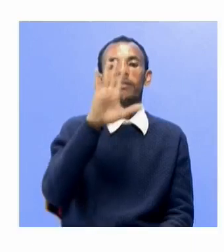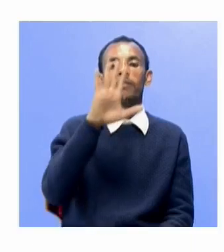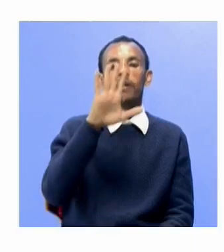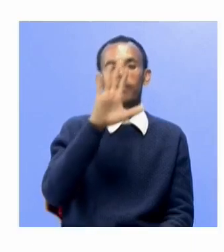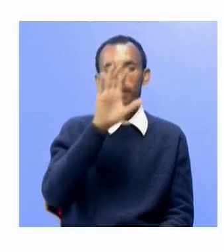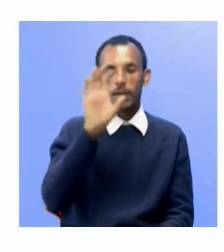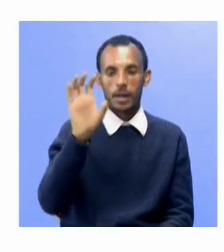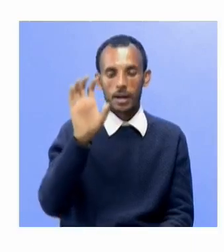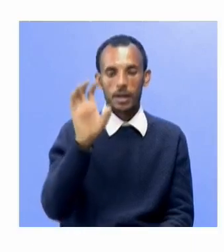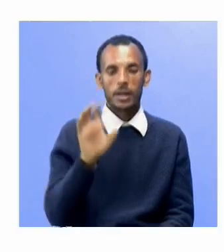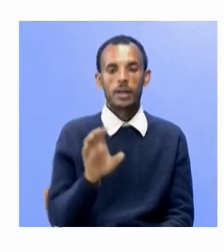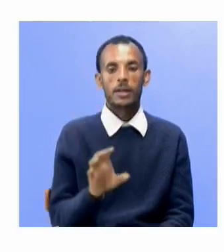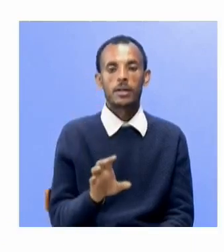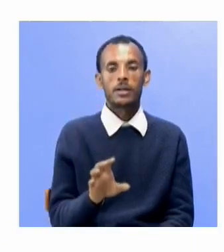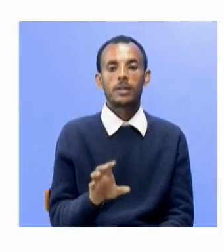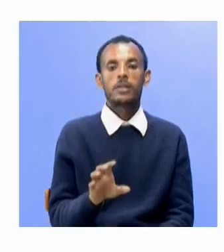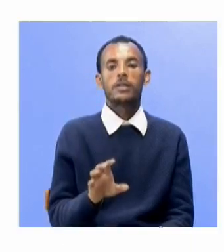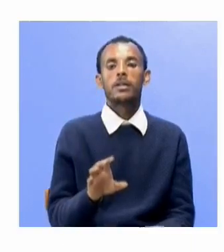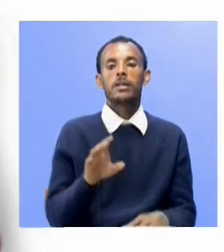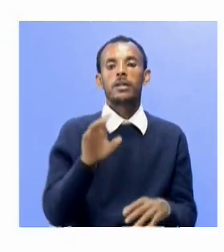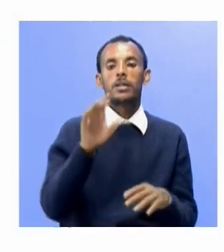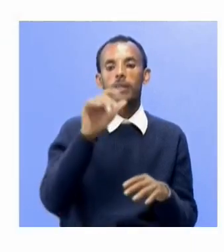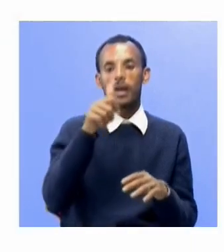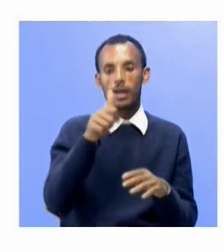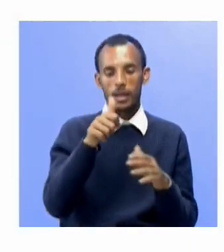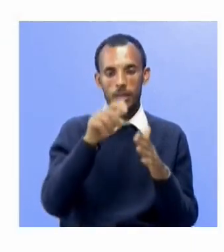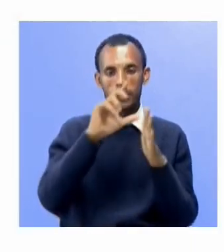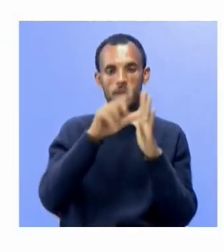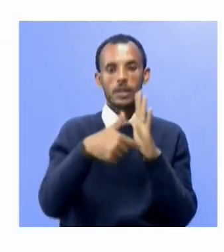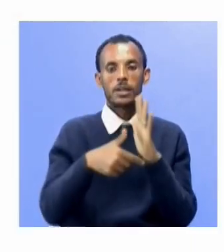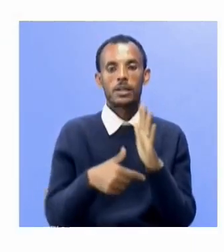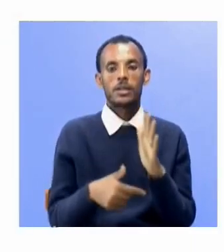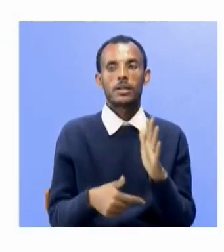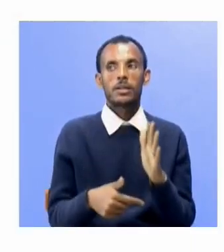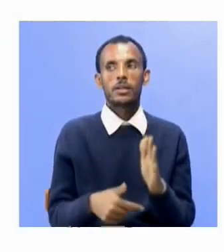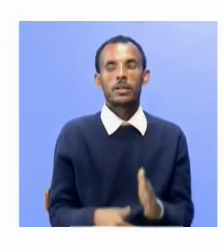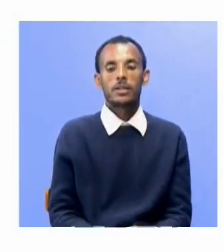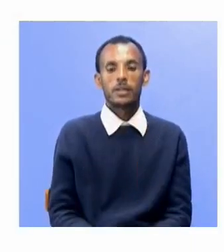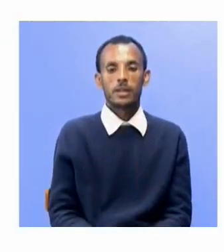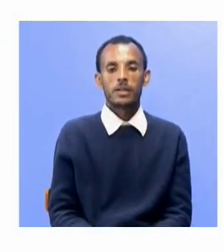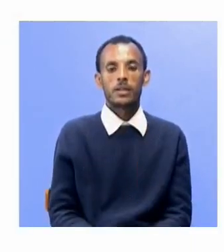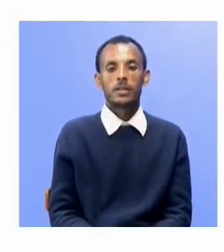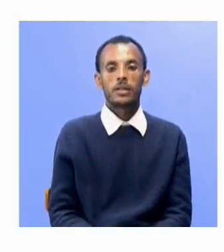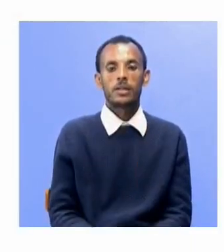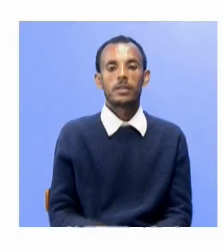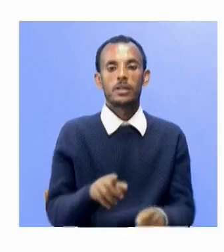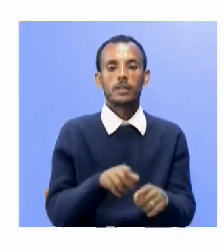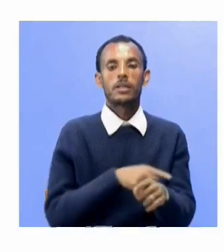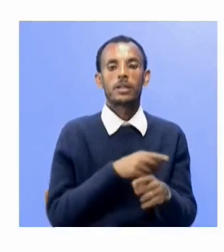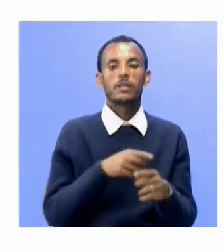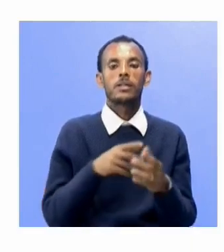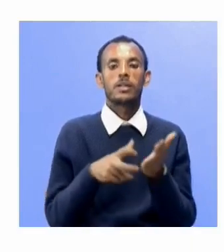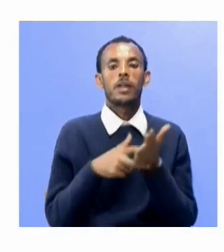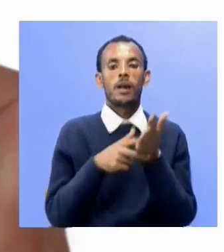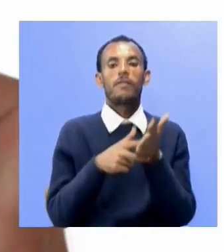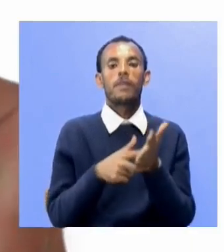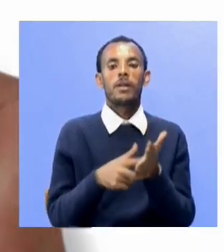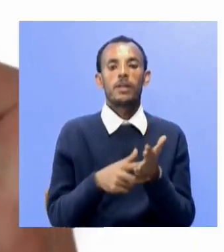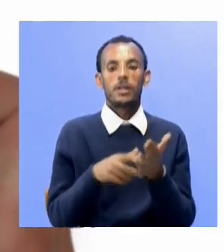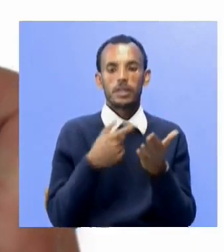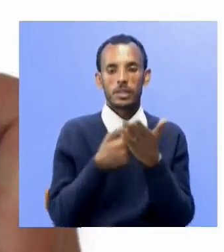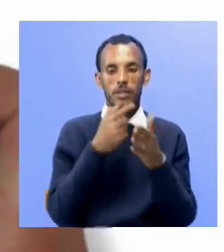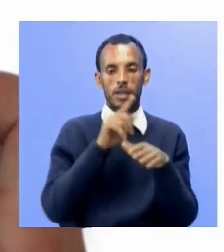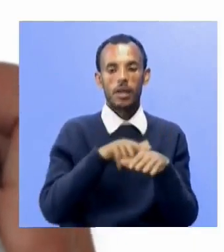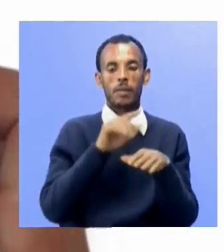500 in 10 second. This table, distance traveled with time is given.